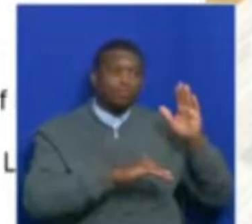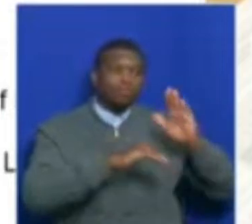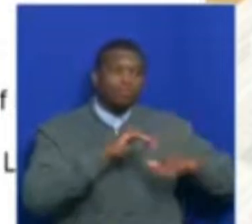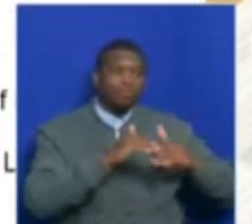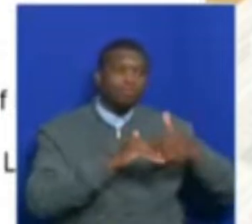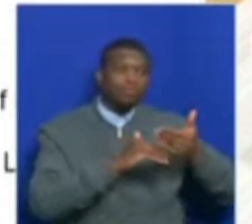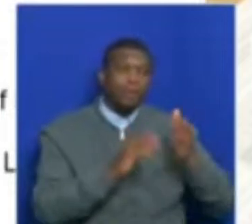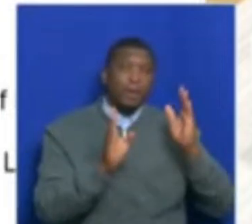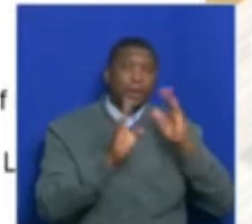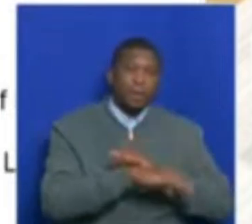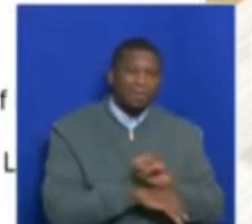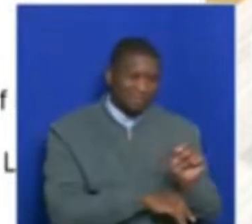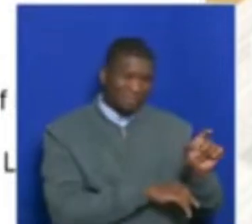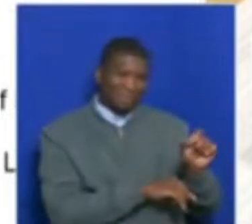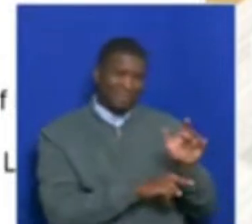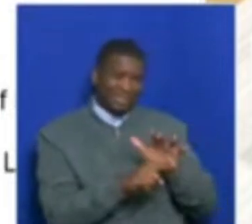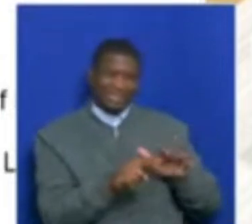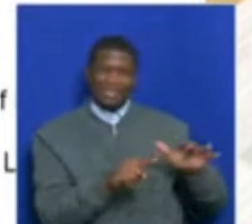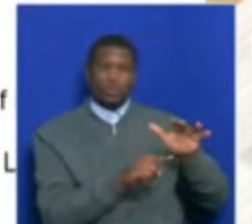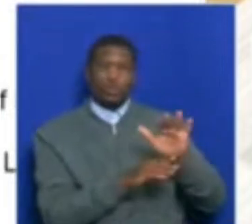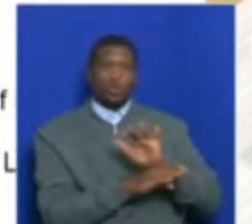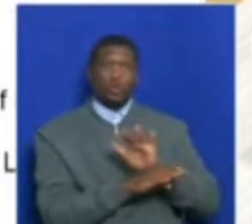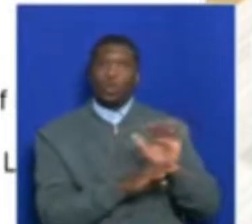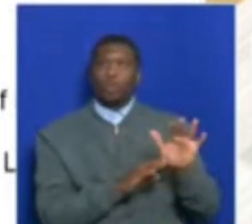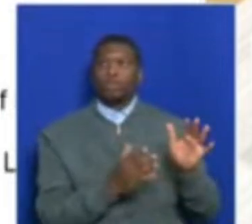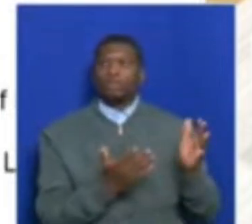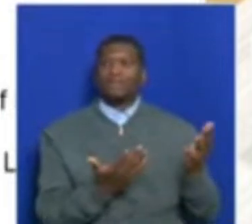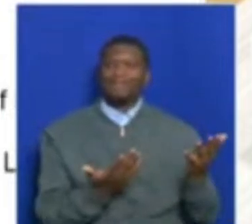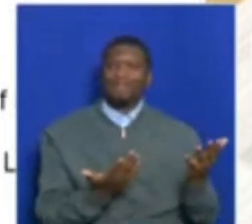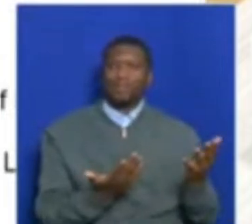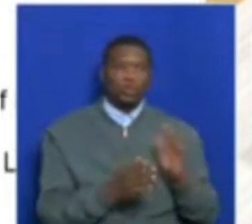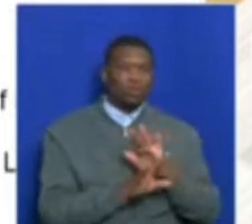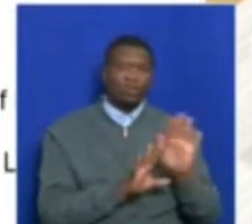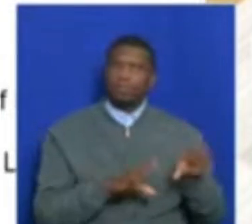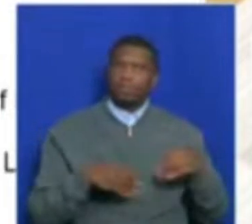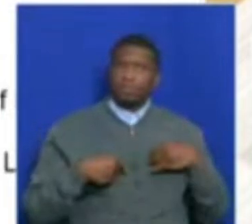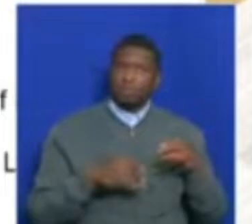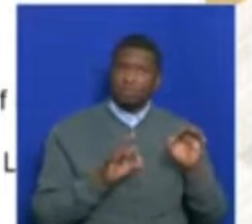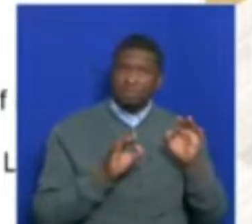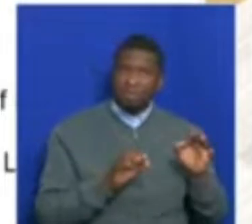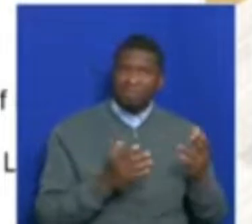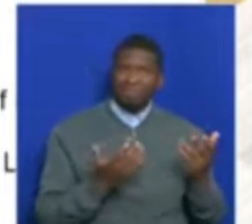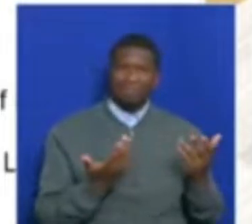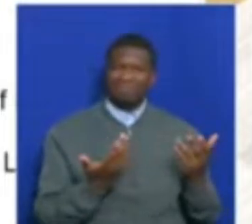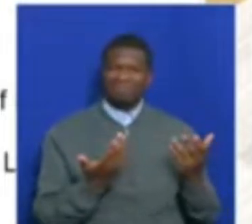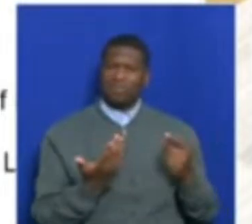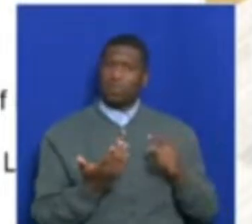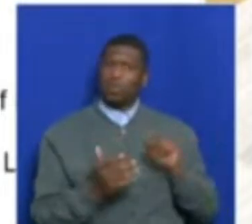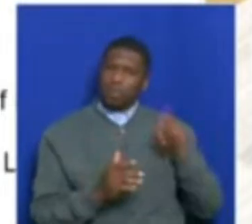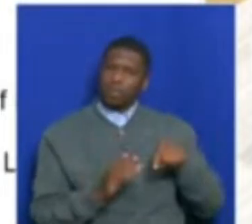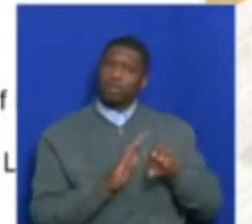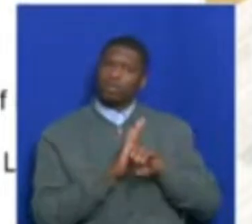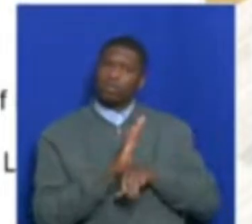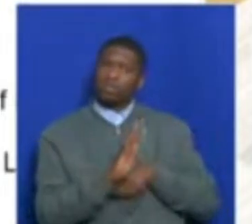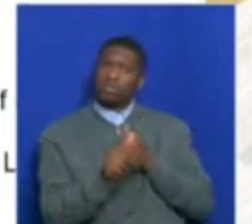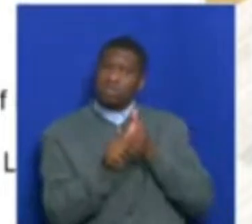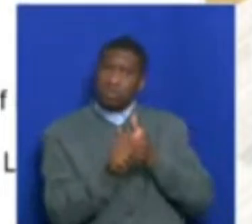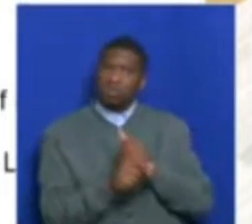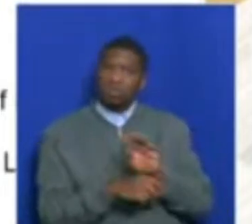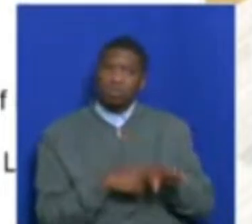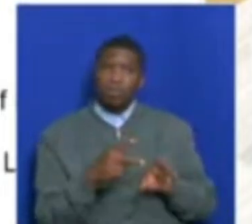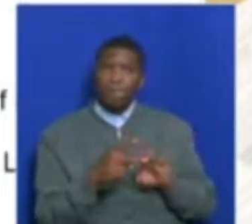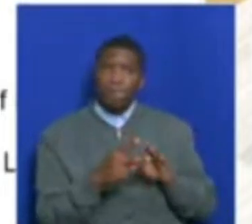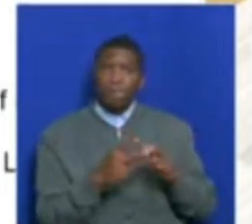situation which is not only unacceptable in a constitutional state, It is also open to exploitation